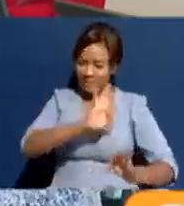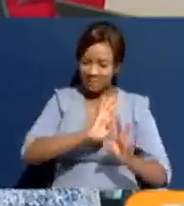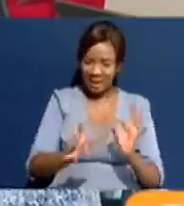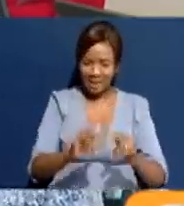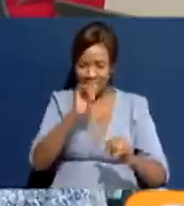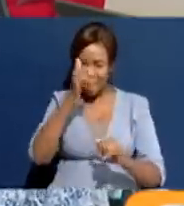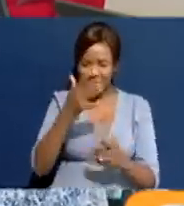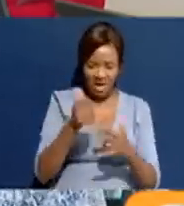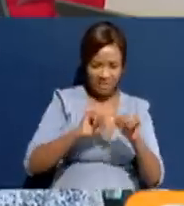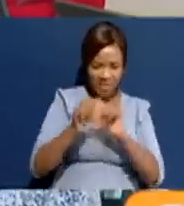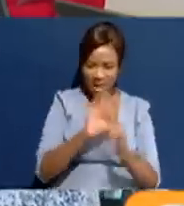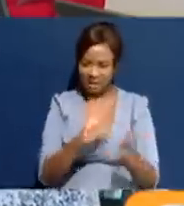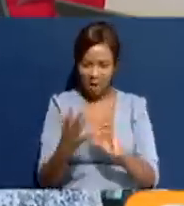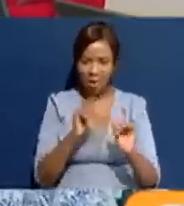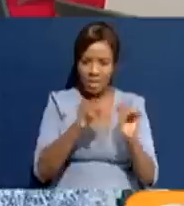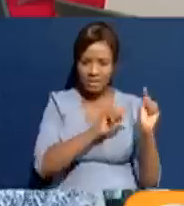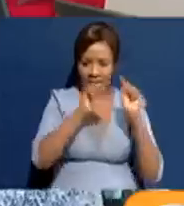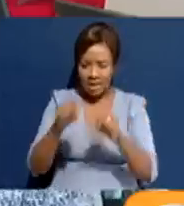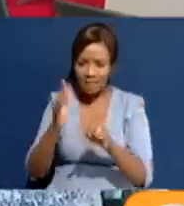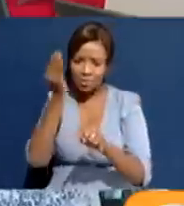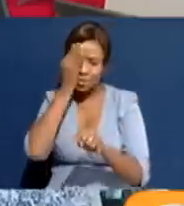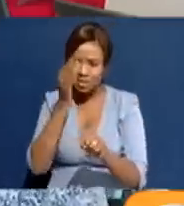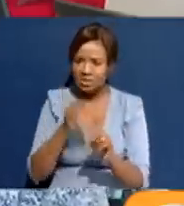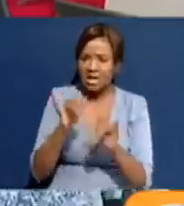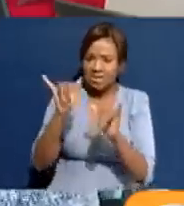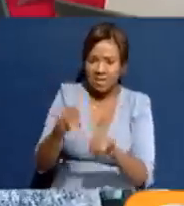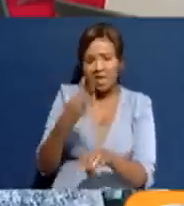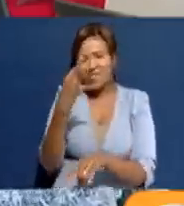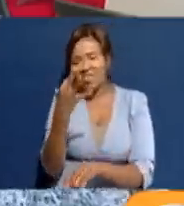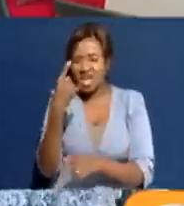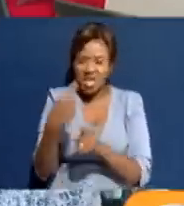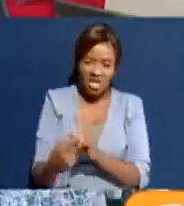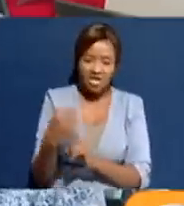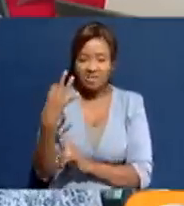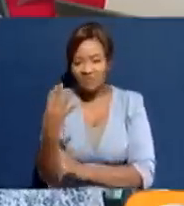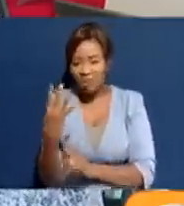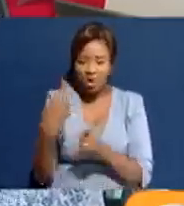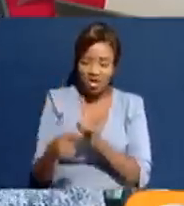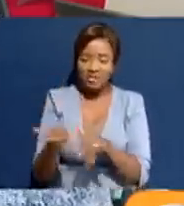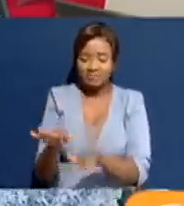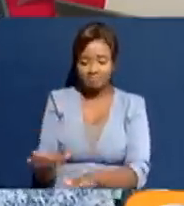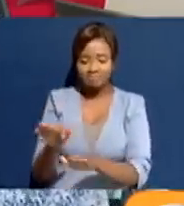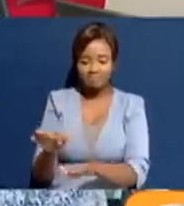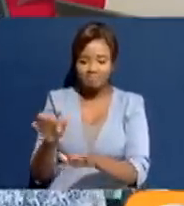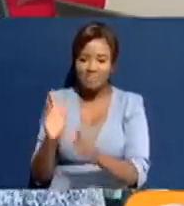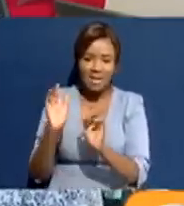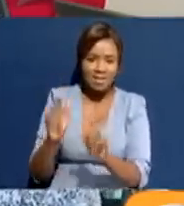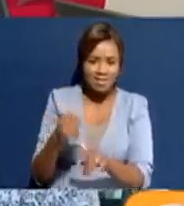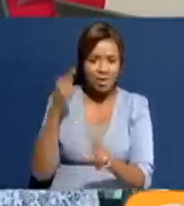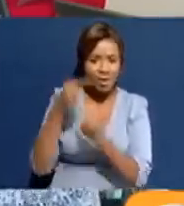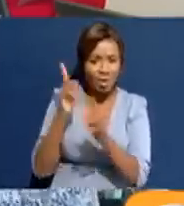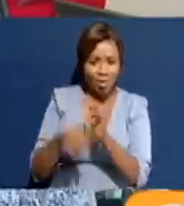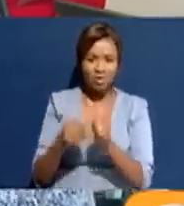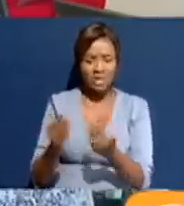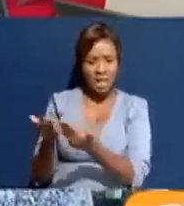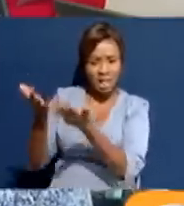to Israel for an exchange program. They come here, they stay here even for 3 to 4 years so that we can have these